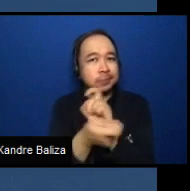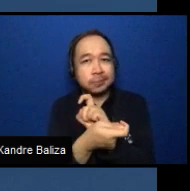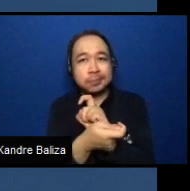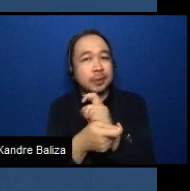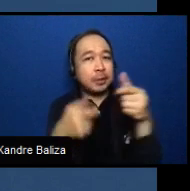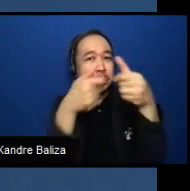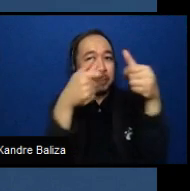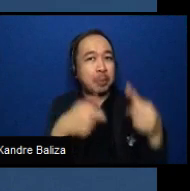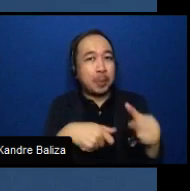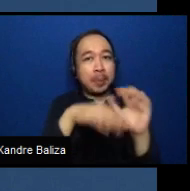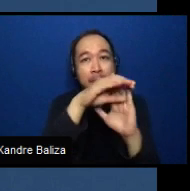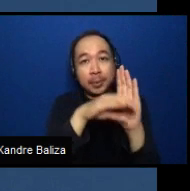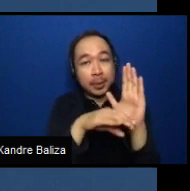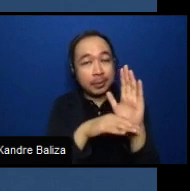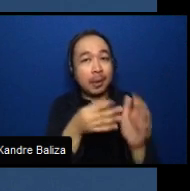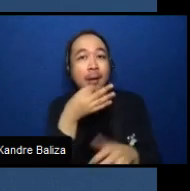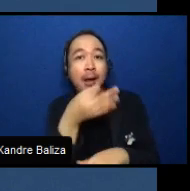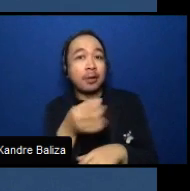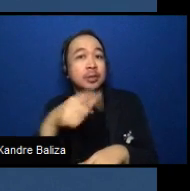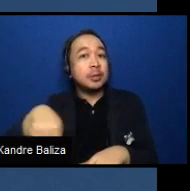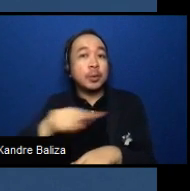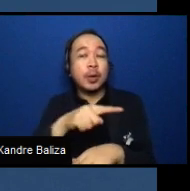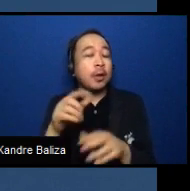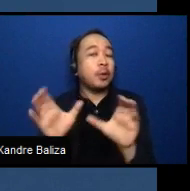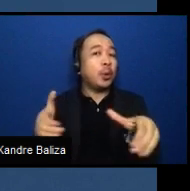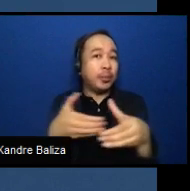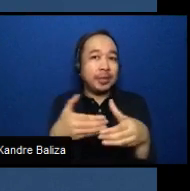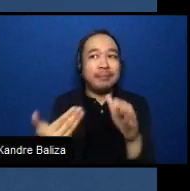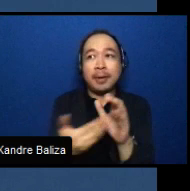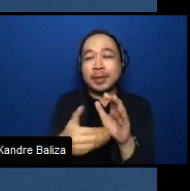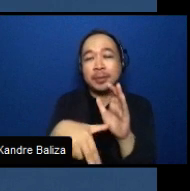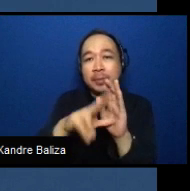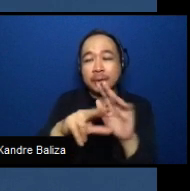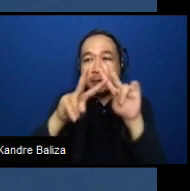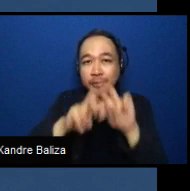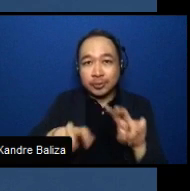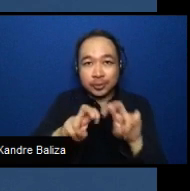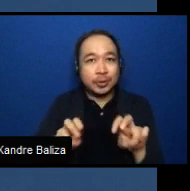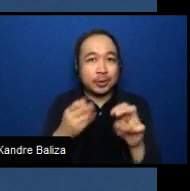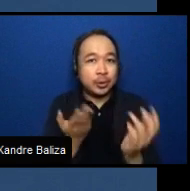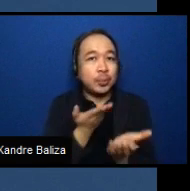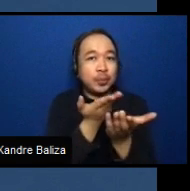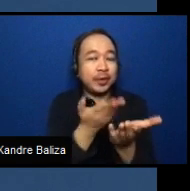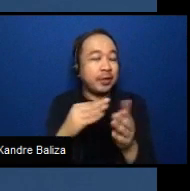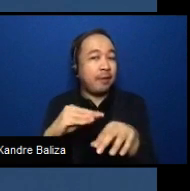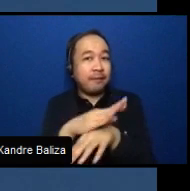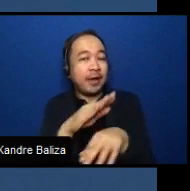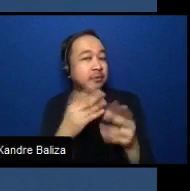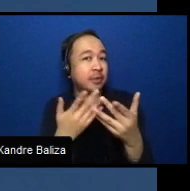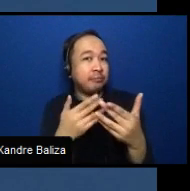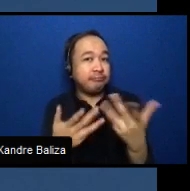and requested the committee to review it with a view to providing advice on the follow-up